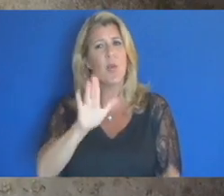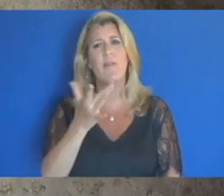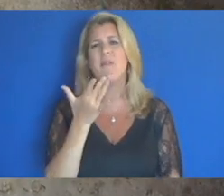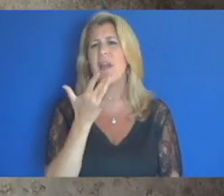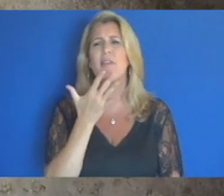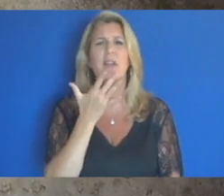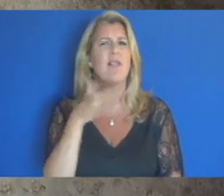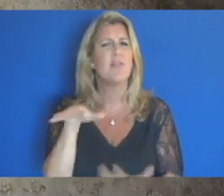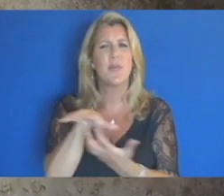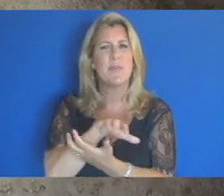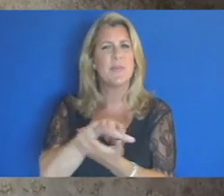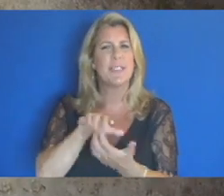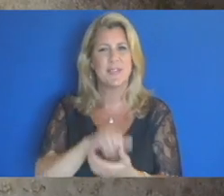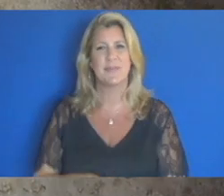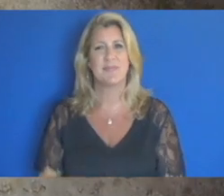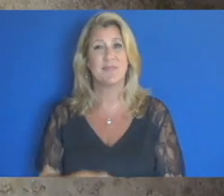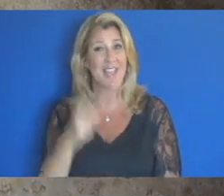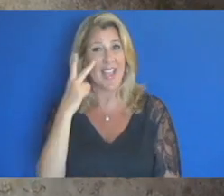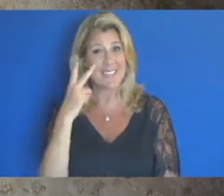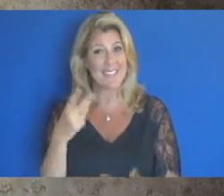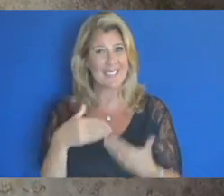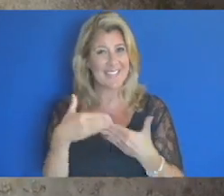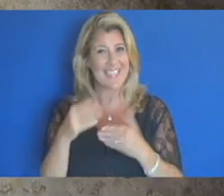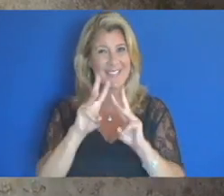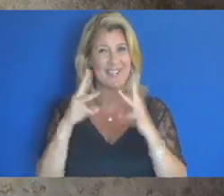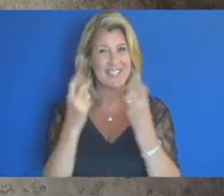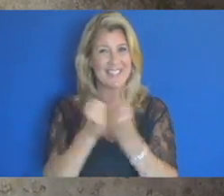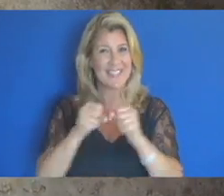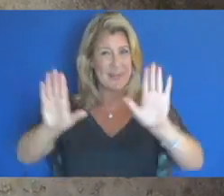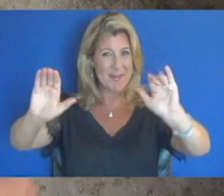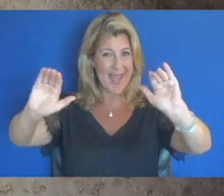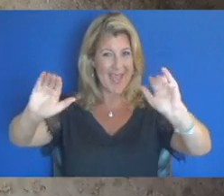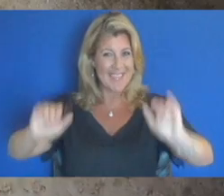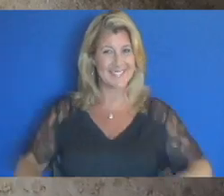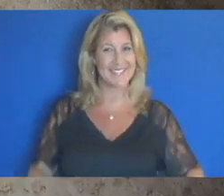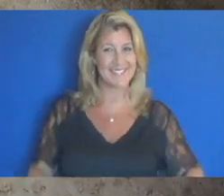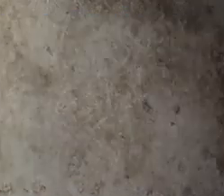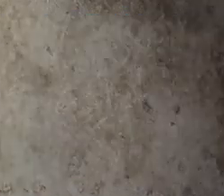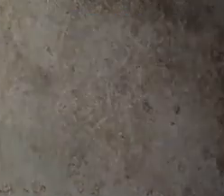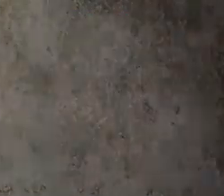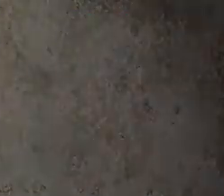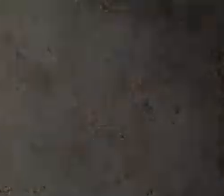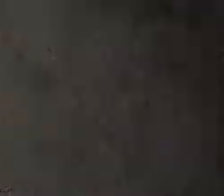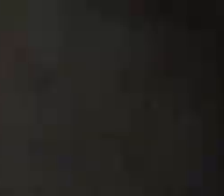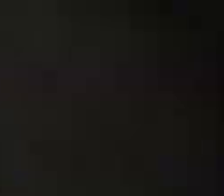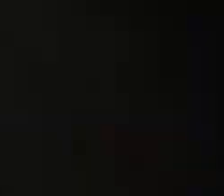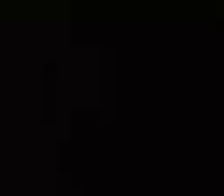your favorite color mixes. I will see you in the next workshop. Bye!